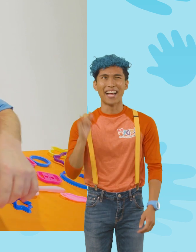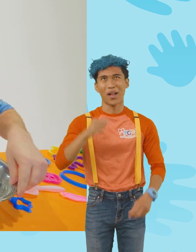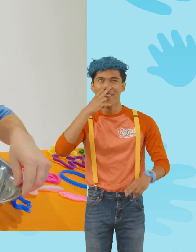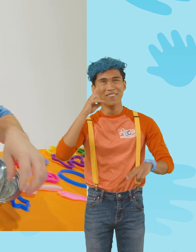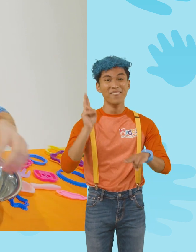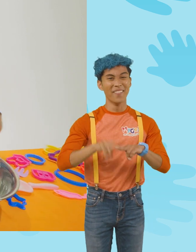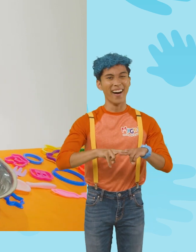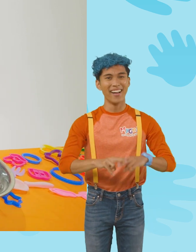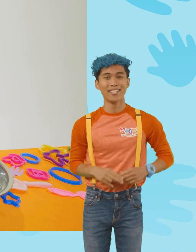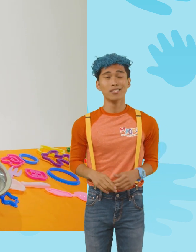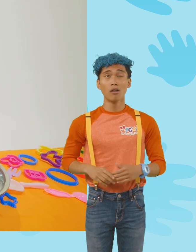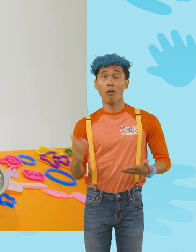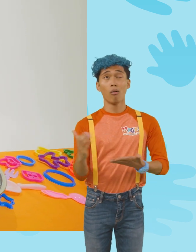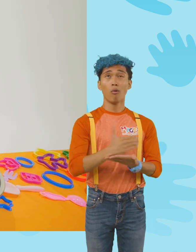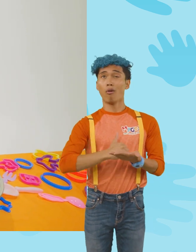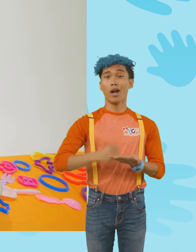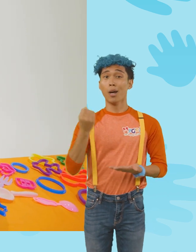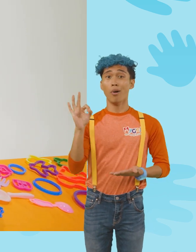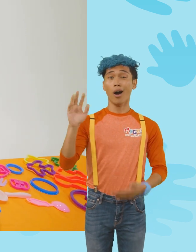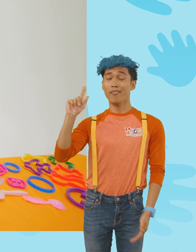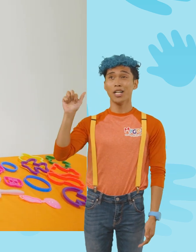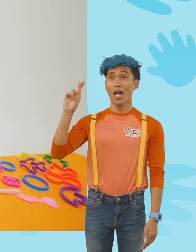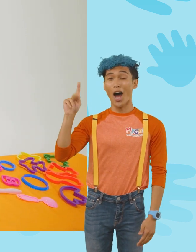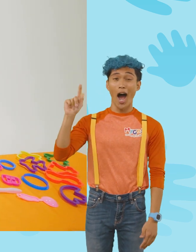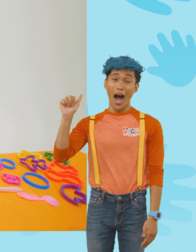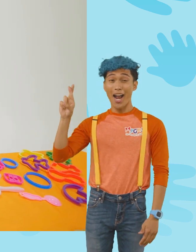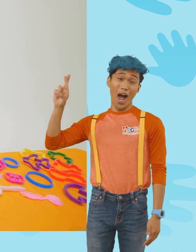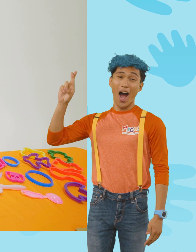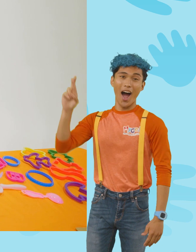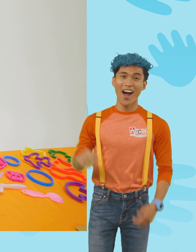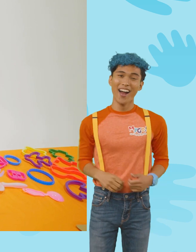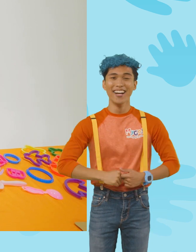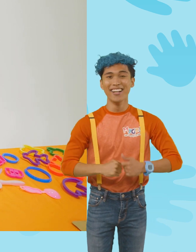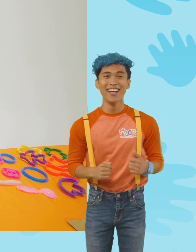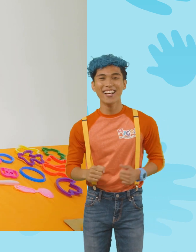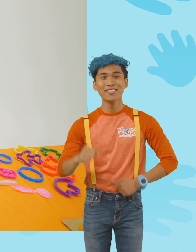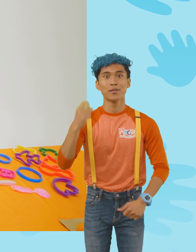That's so fun. Cream of tartar.